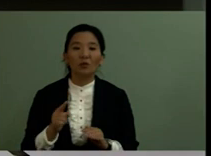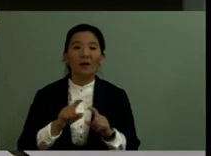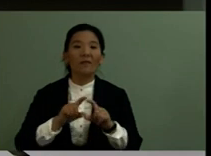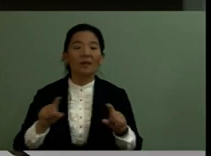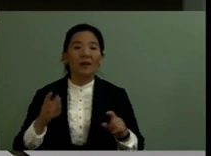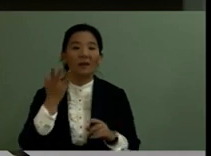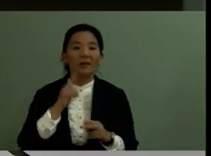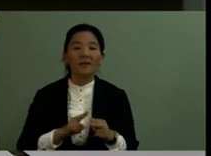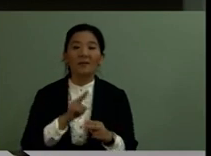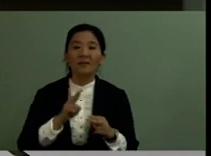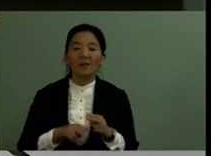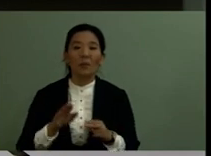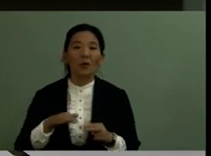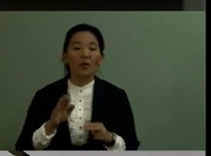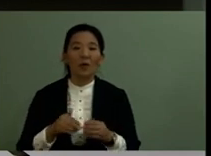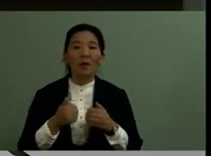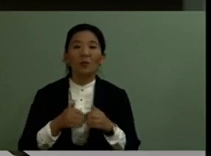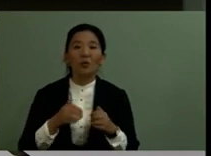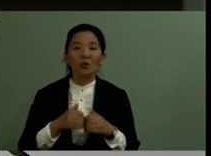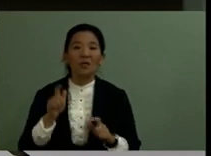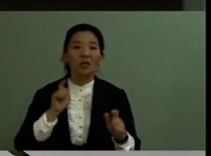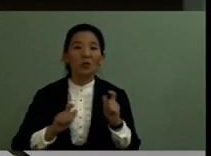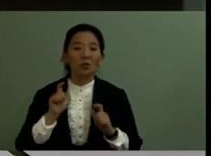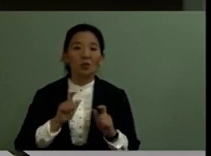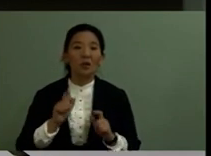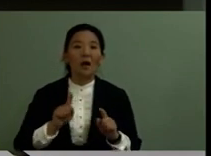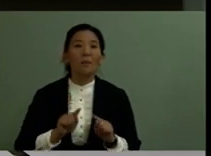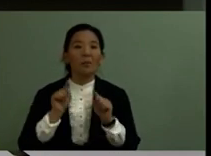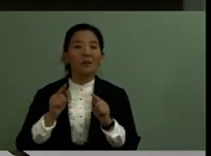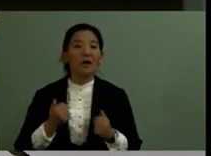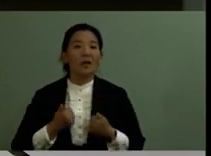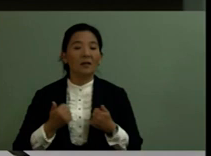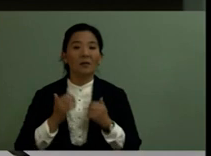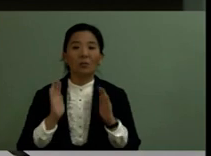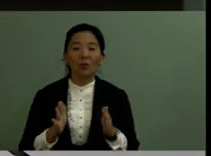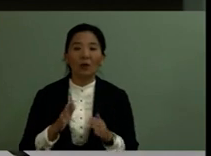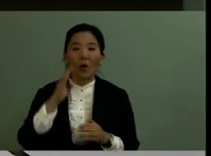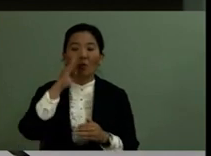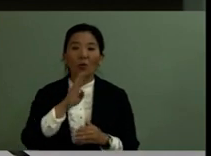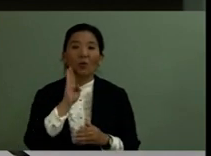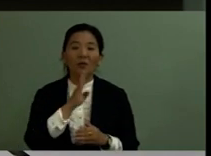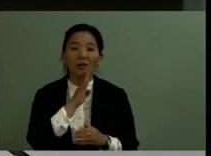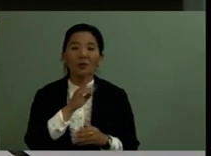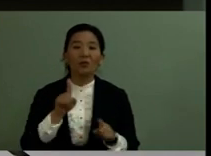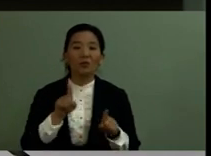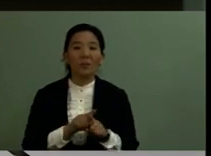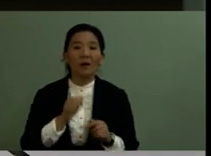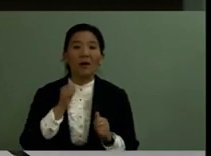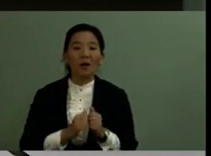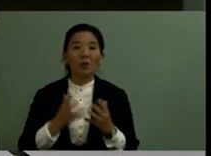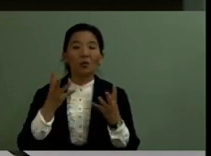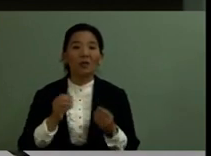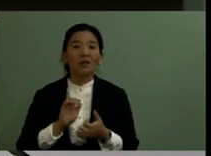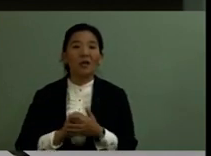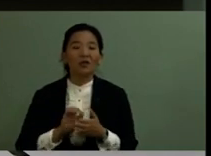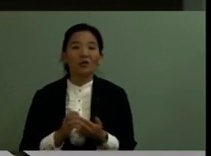maktabni bitirganimizdan keyin bitiruvchilar institutga, oliygohga harakat qilishadi. Ota-onalarimiz esa har kuniga